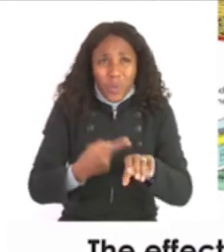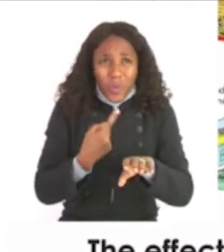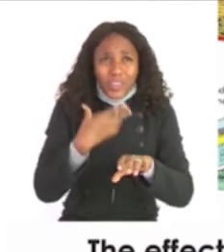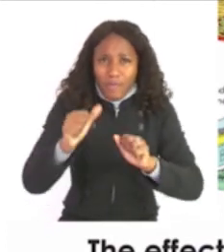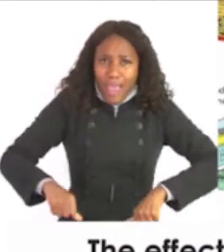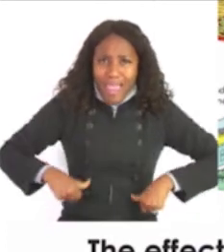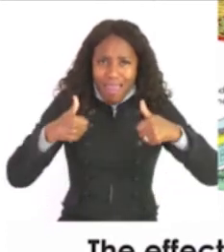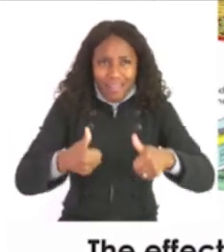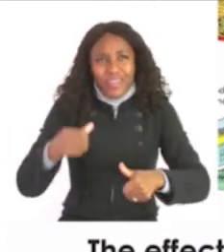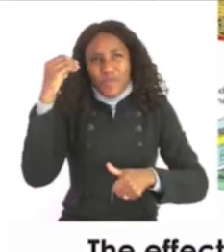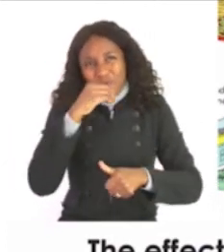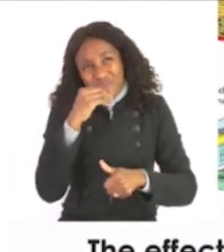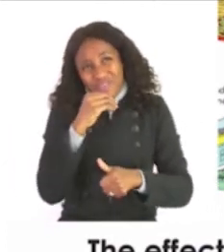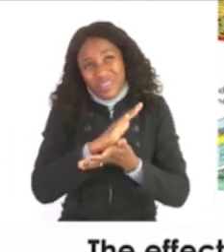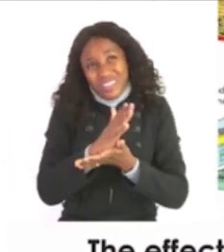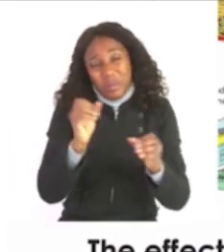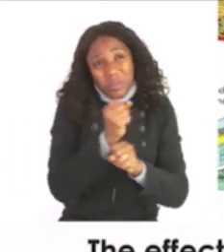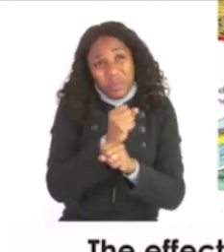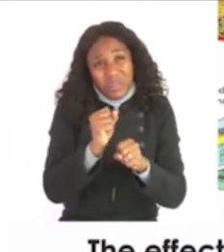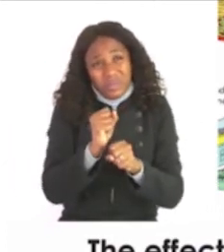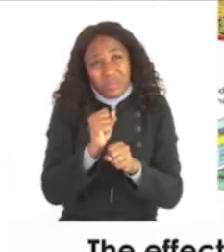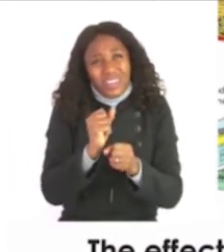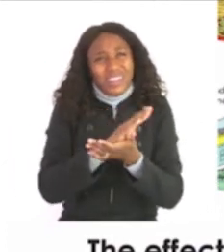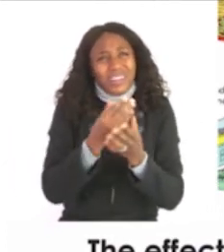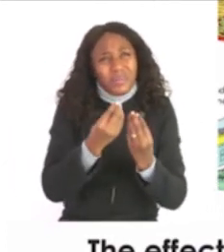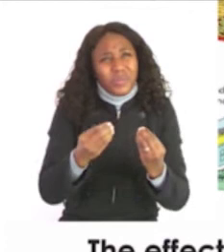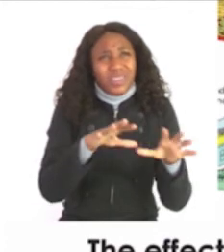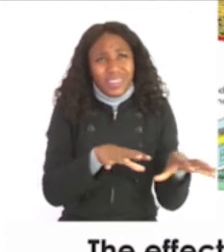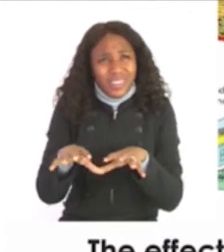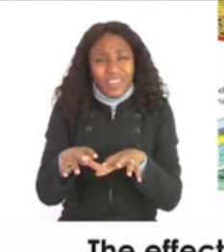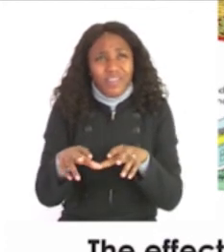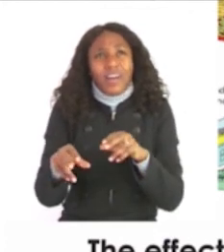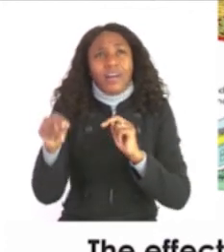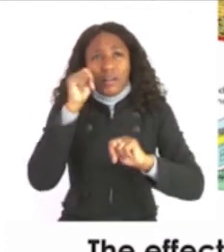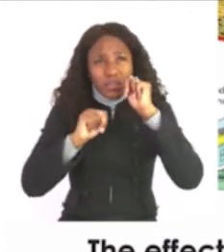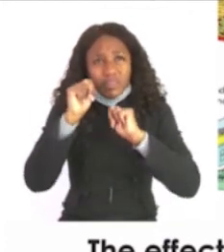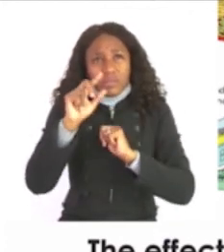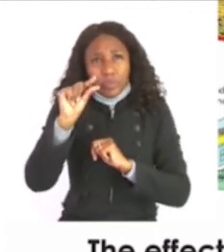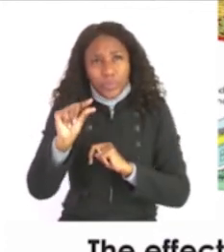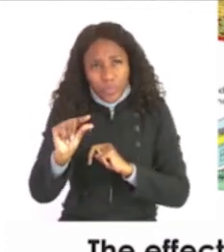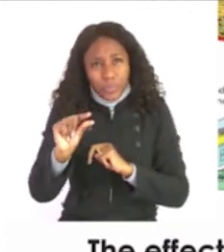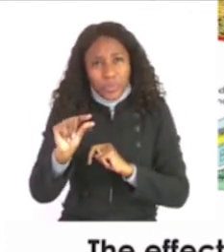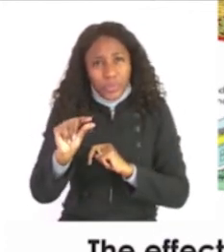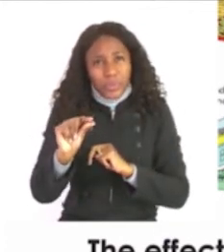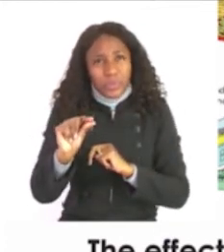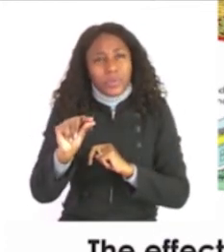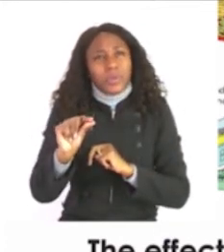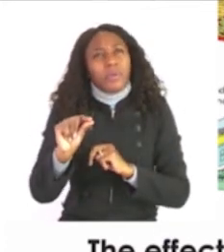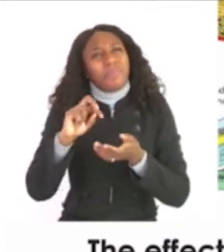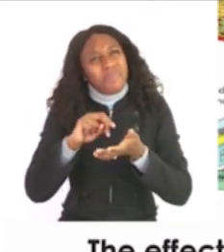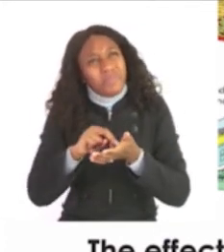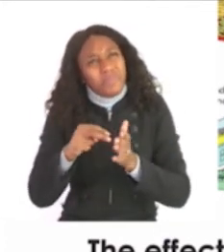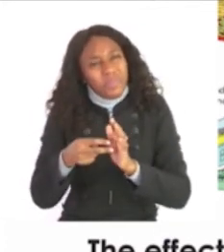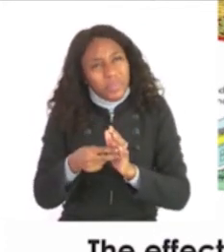be healthy all the time. Many children suffer from malnutrition. So when we talk of malnutrition, we are